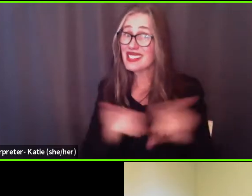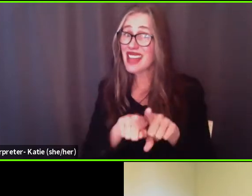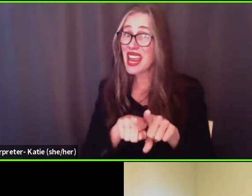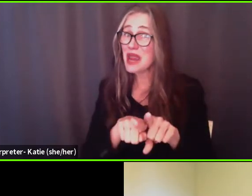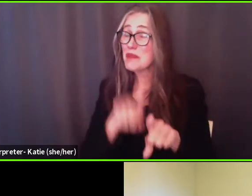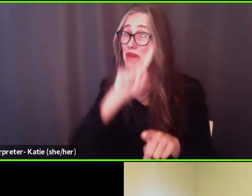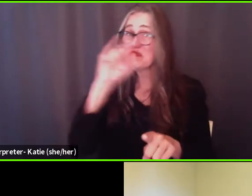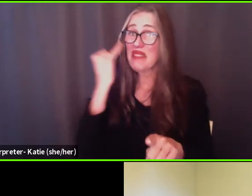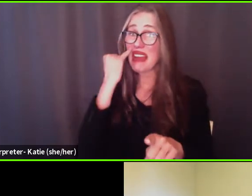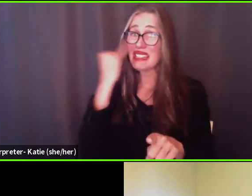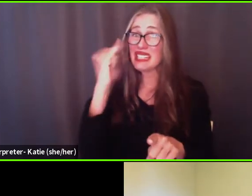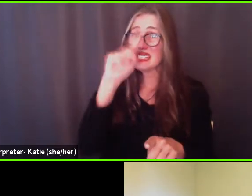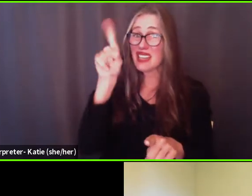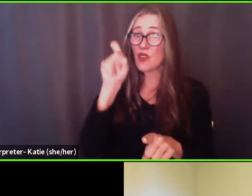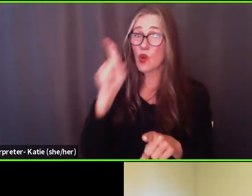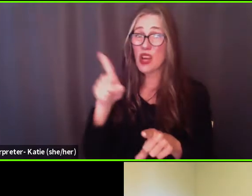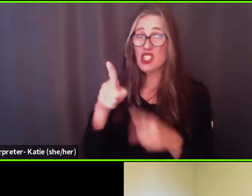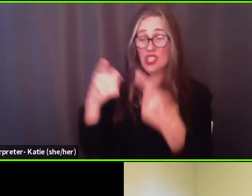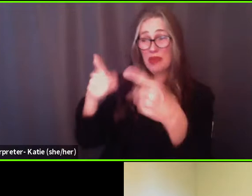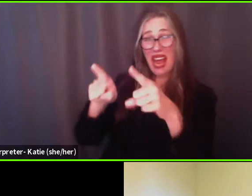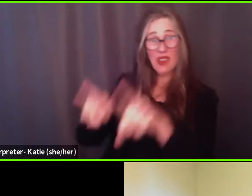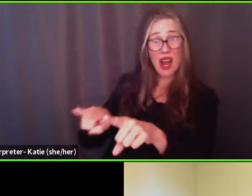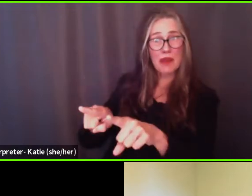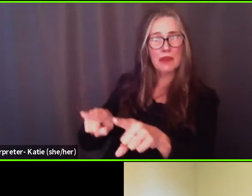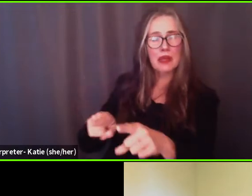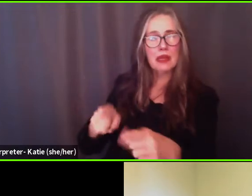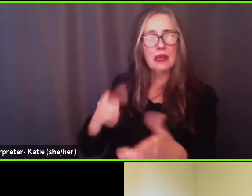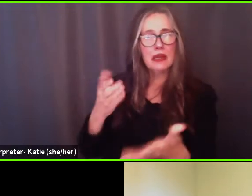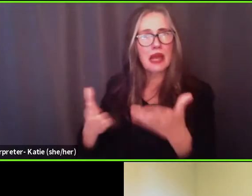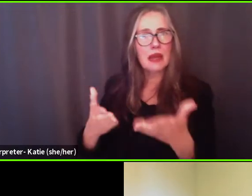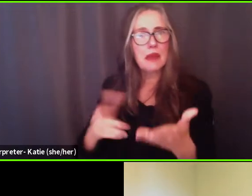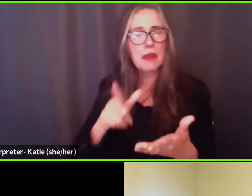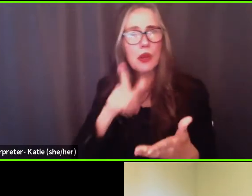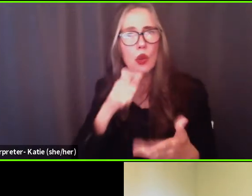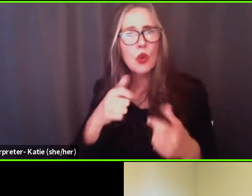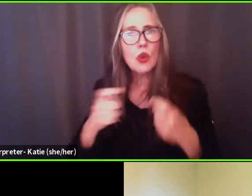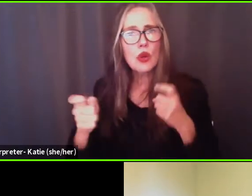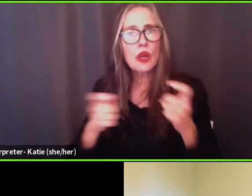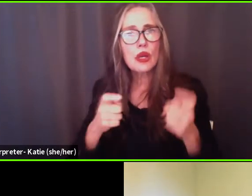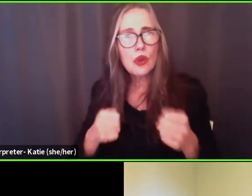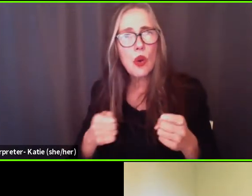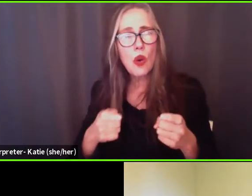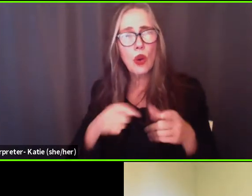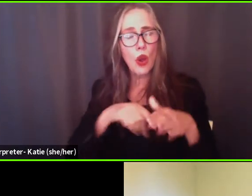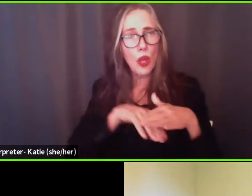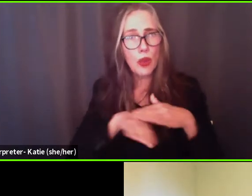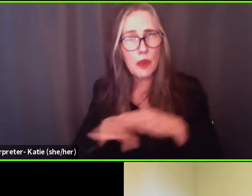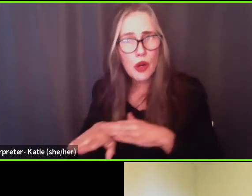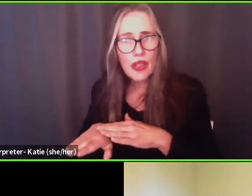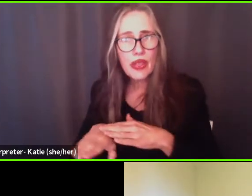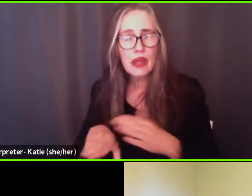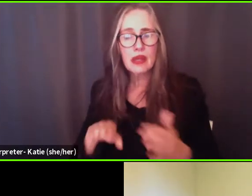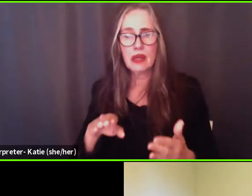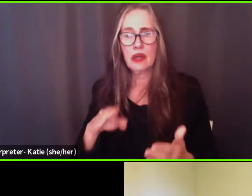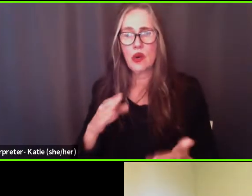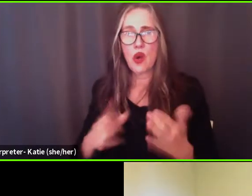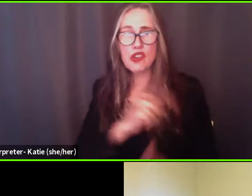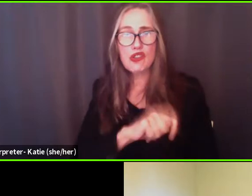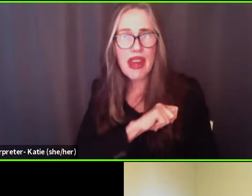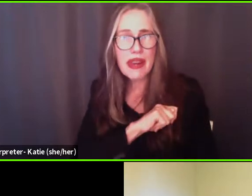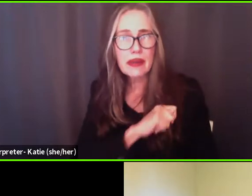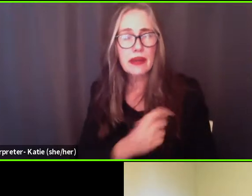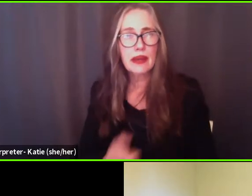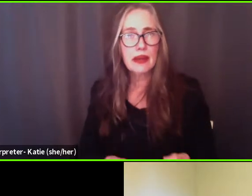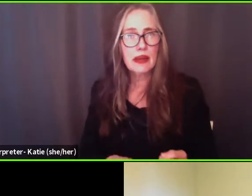questionable outcomes such as being able to have control over traits such as uh intelligence height uh